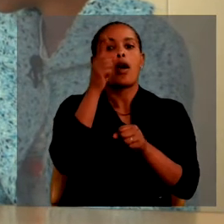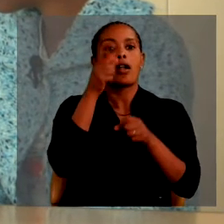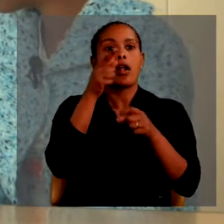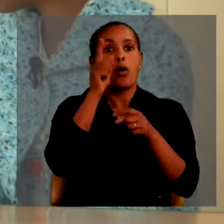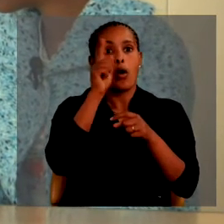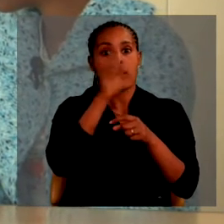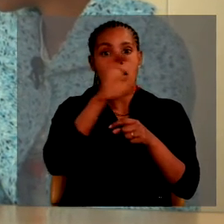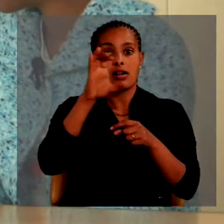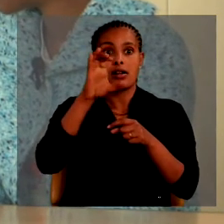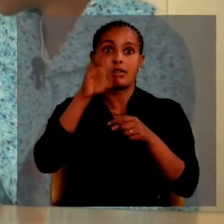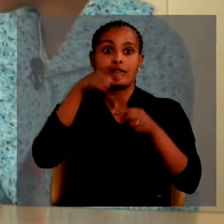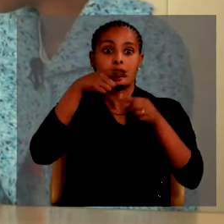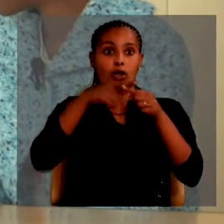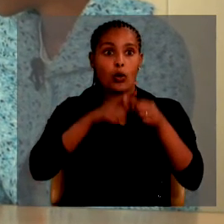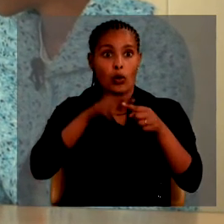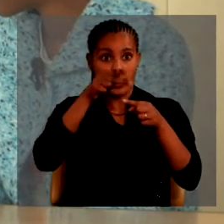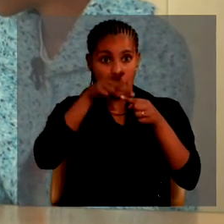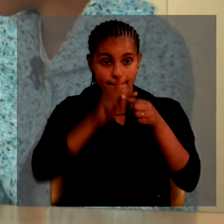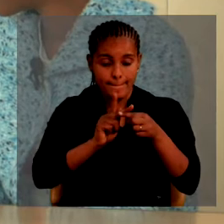of when cement. They use